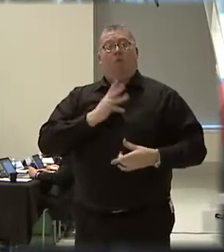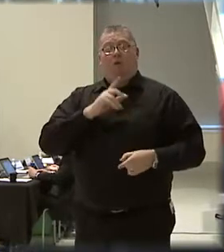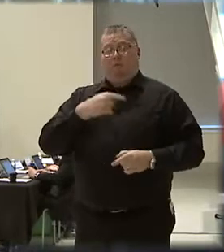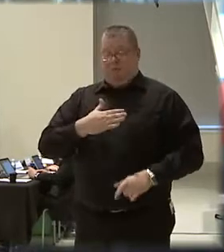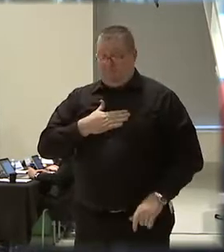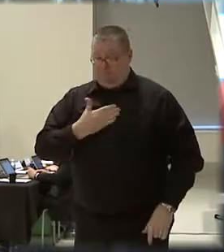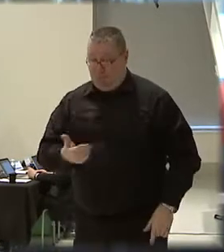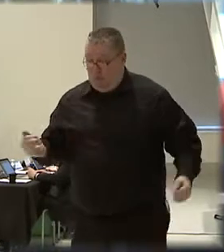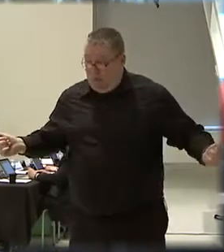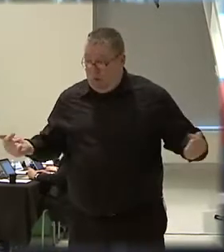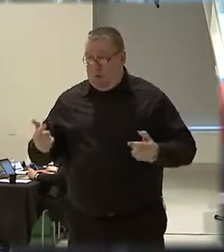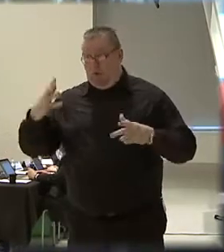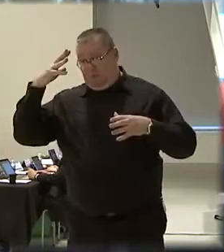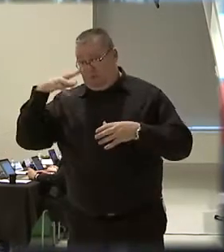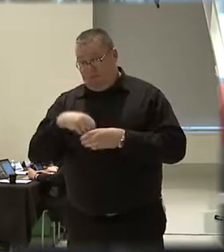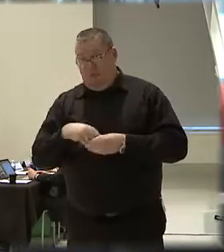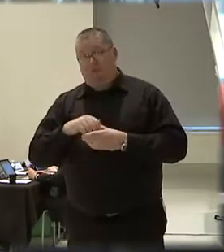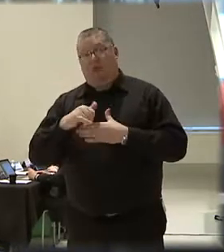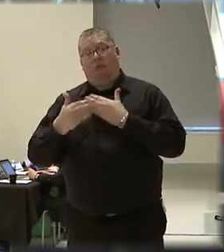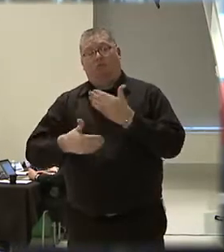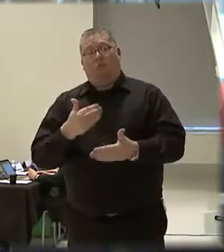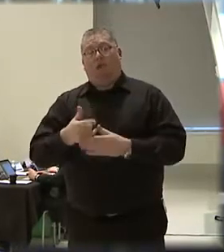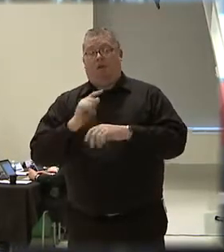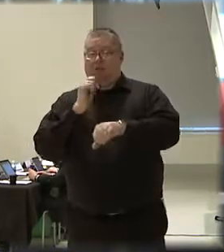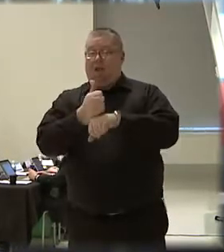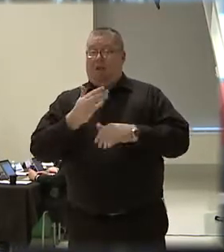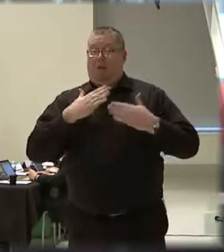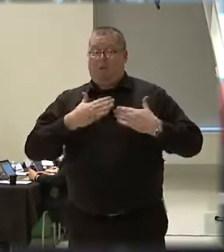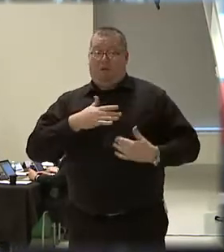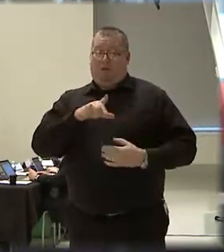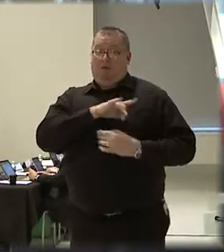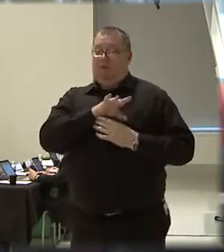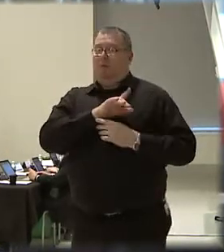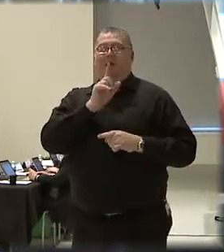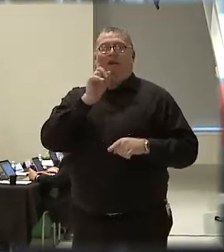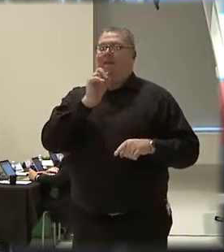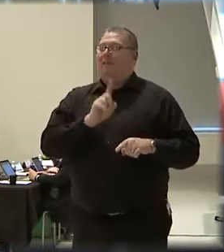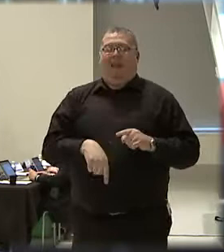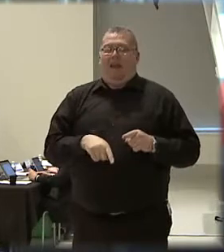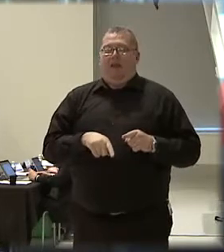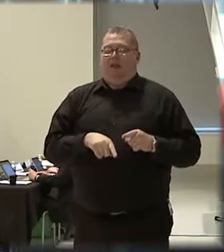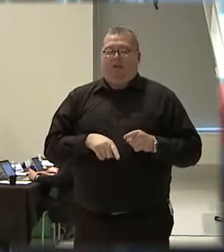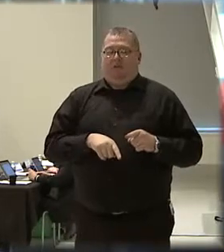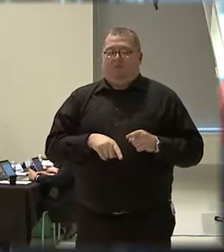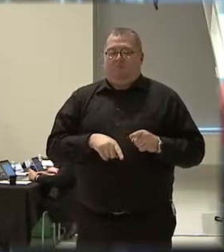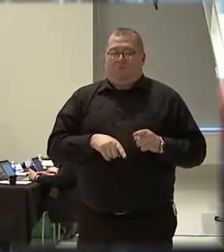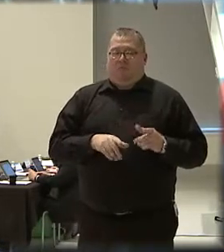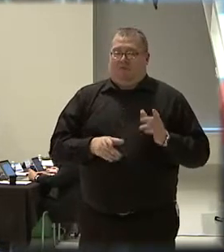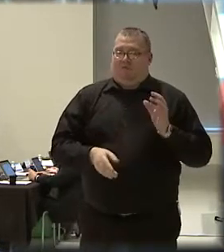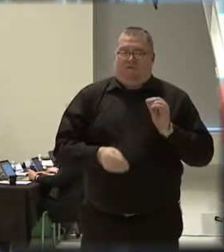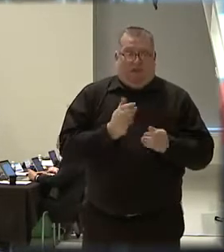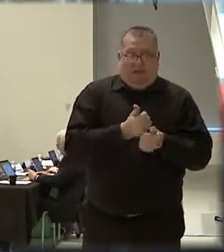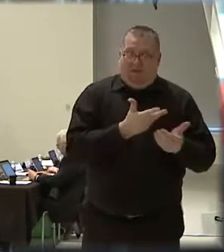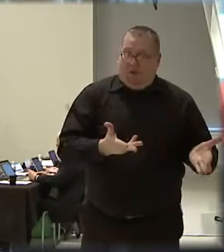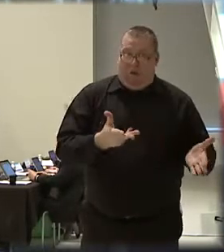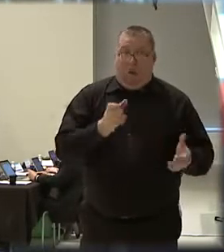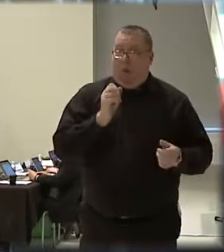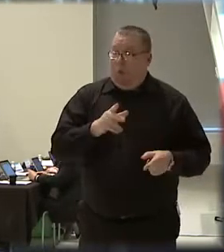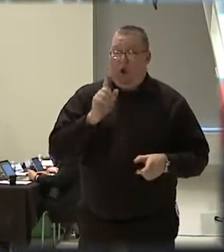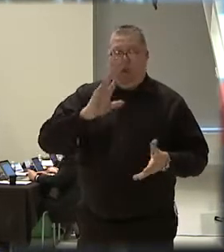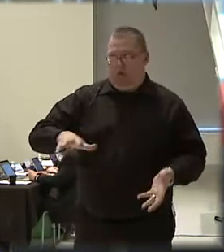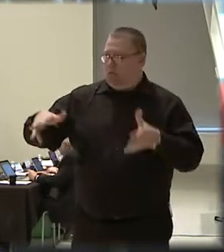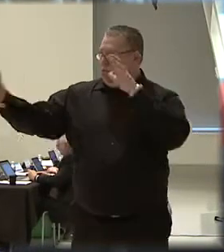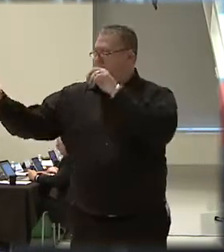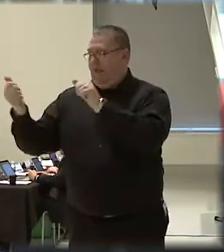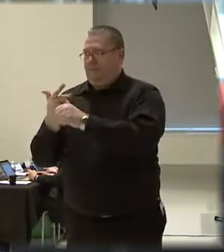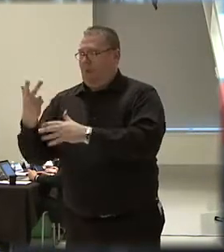all involved in the implementation process that body cameras cannot be a Pandora's box, nor will they be a panacea. In